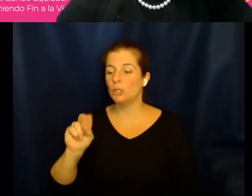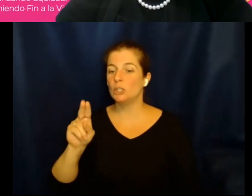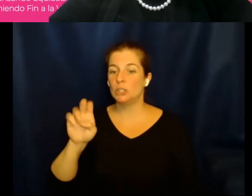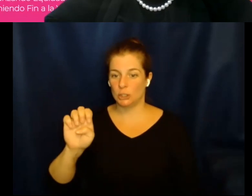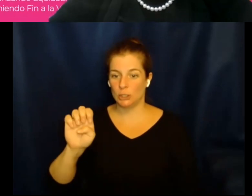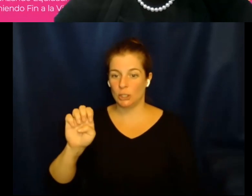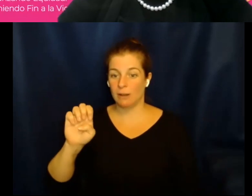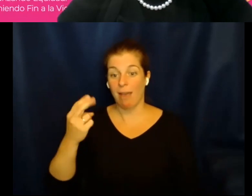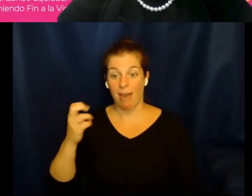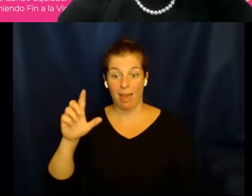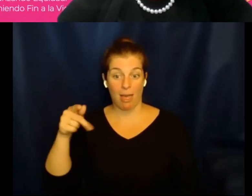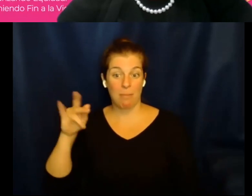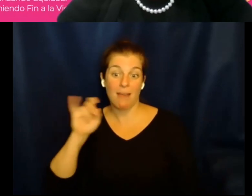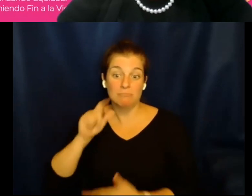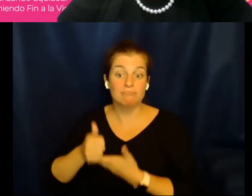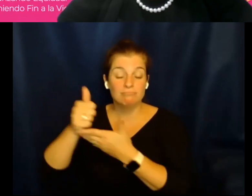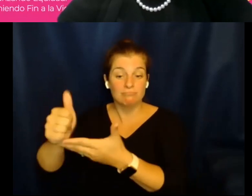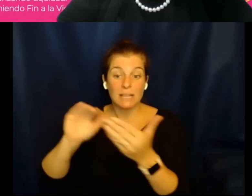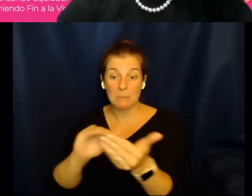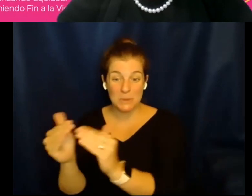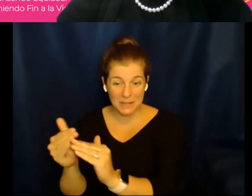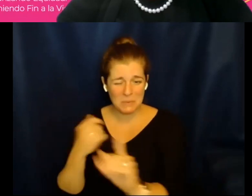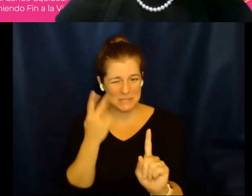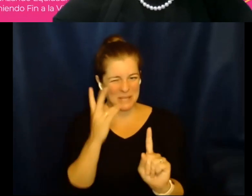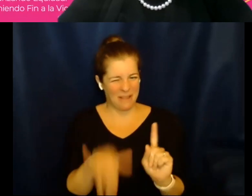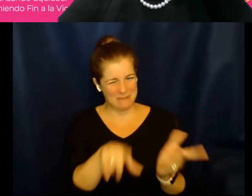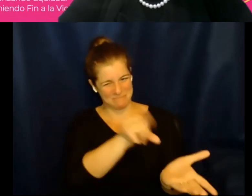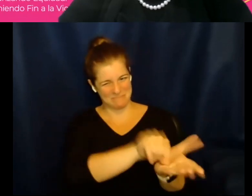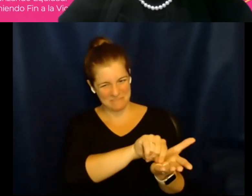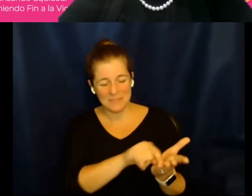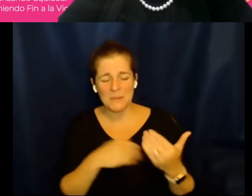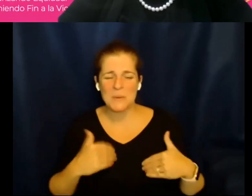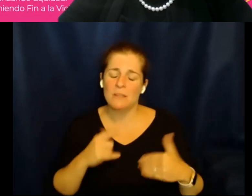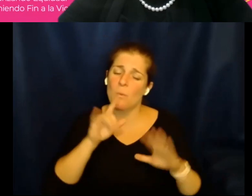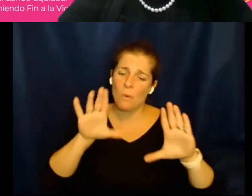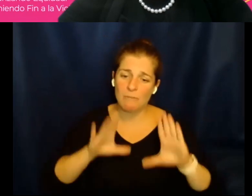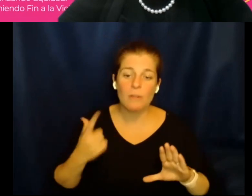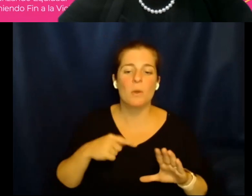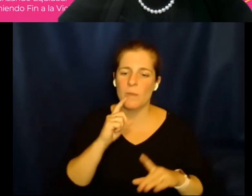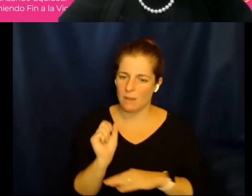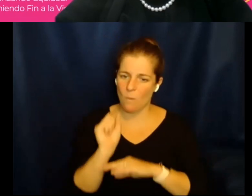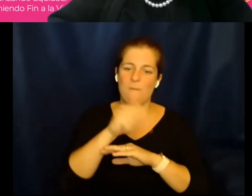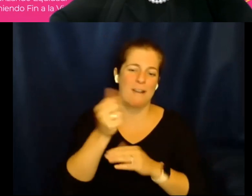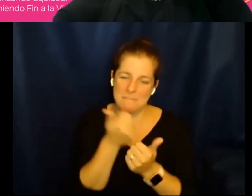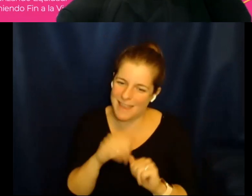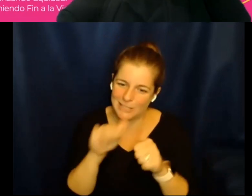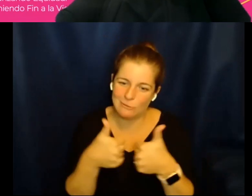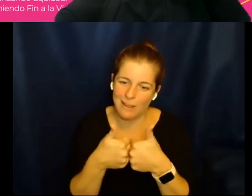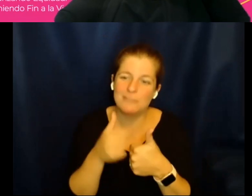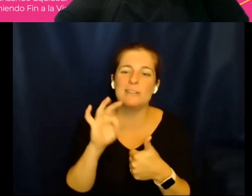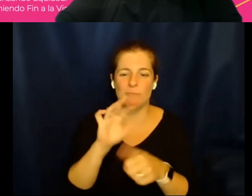community, and it was wonderful to really understand that we can overcome any challenge if we try hard enough.